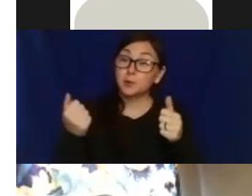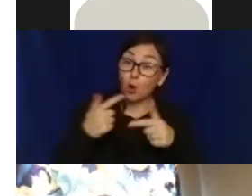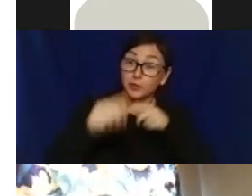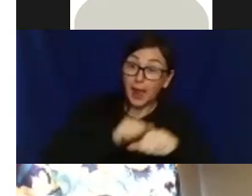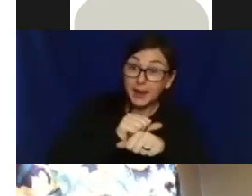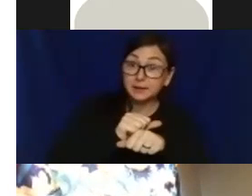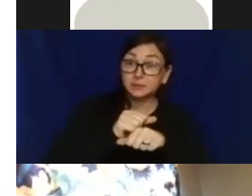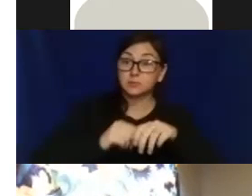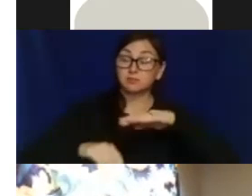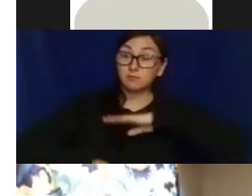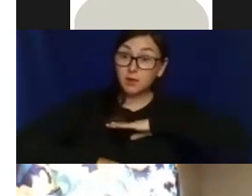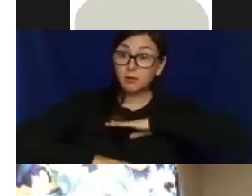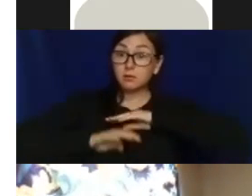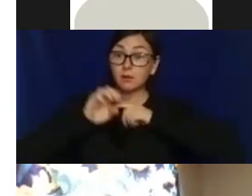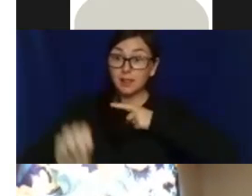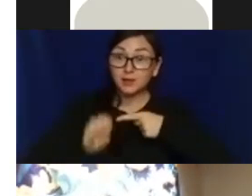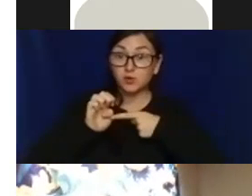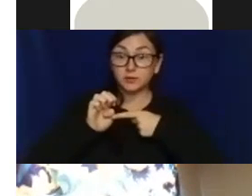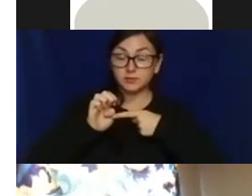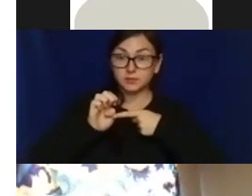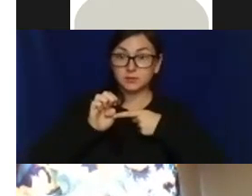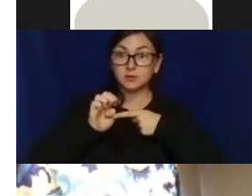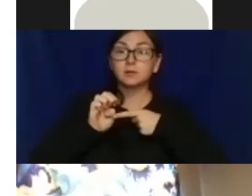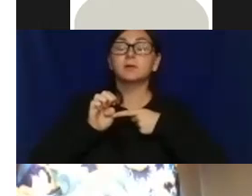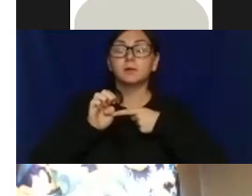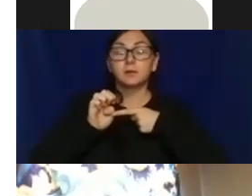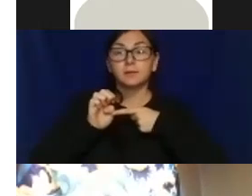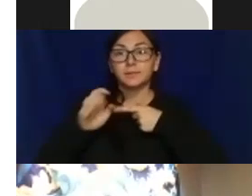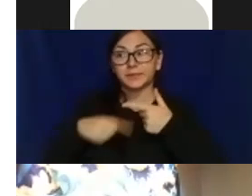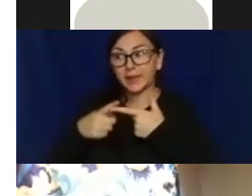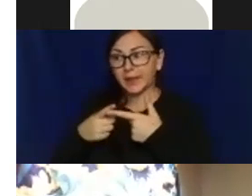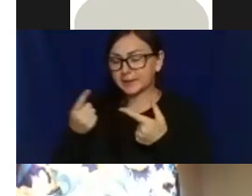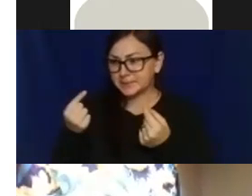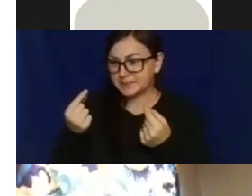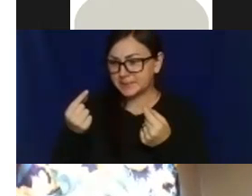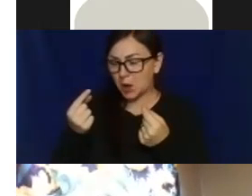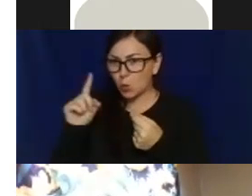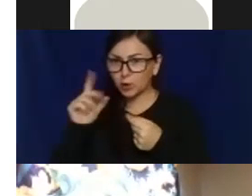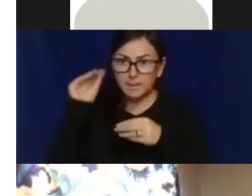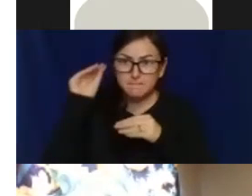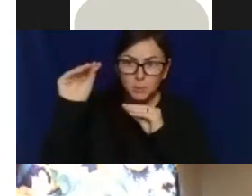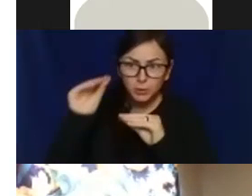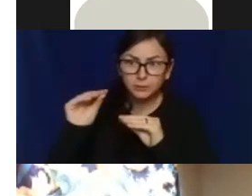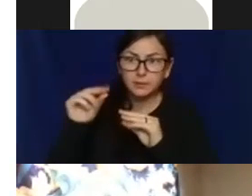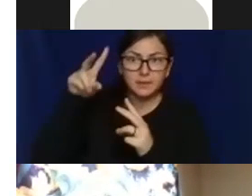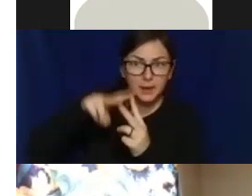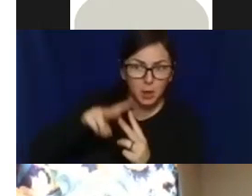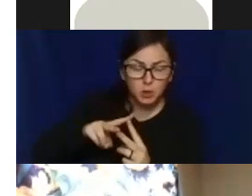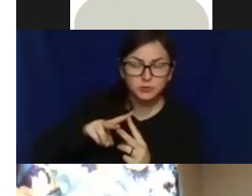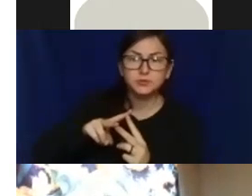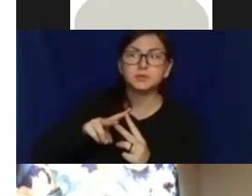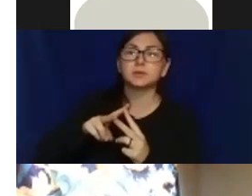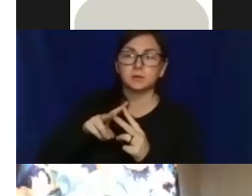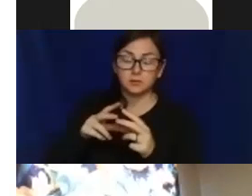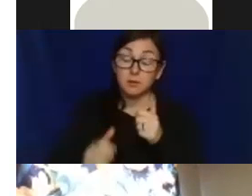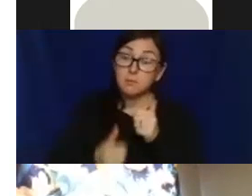atoms you're dealing with, what you got left, you have to figure out, where can I put it? And 9 times out of 10, the last